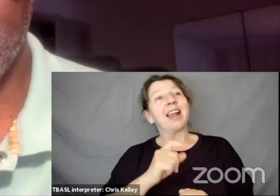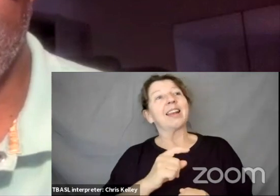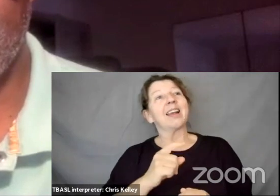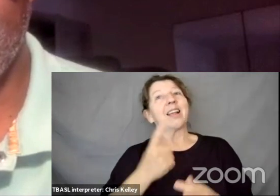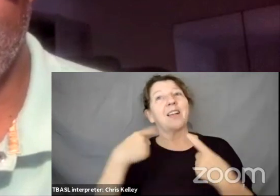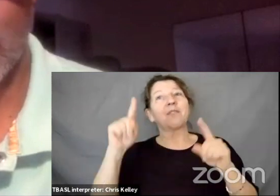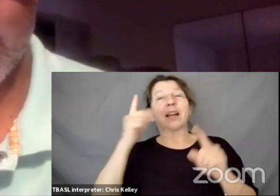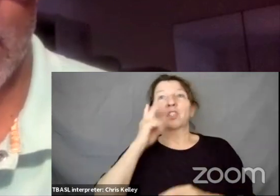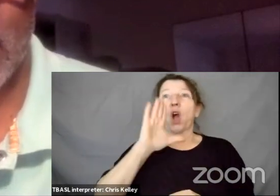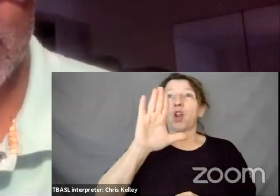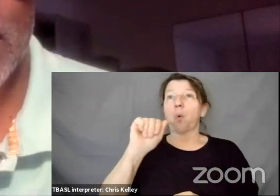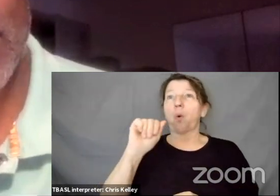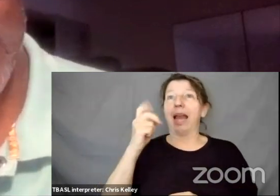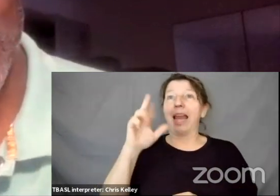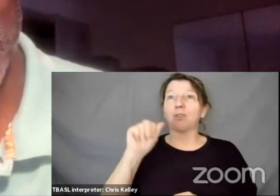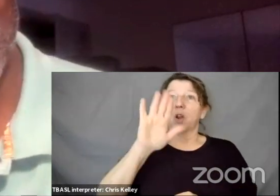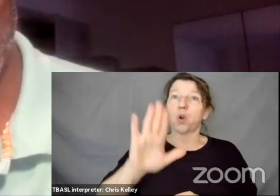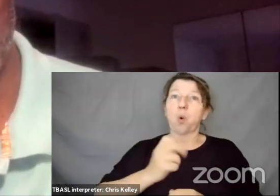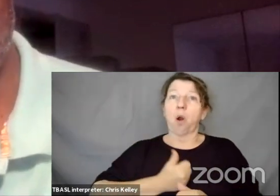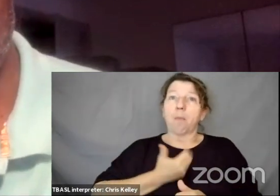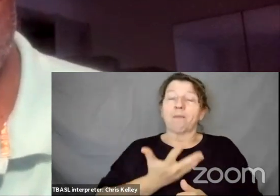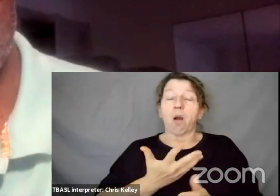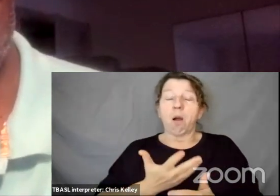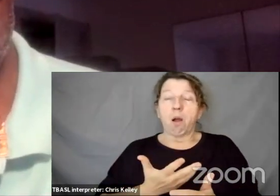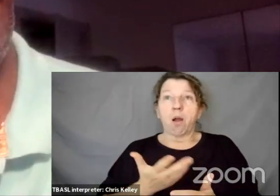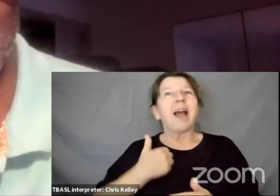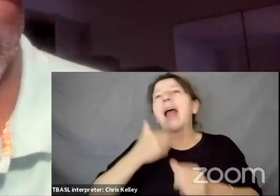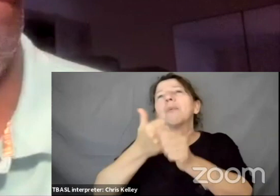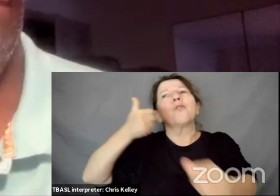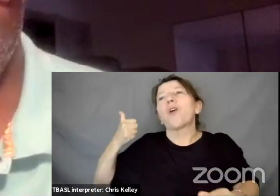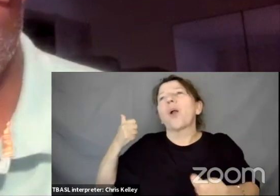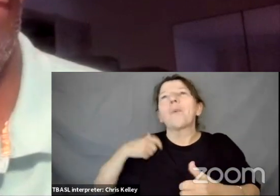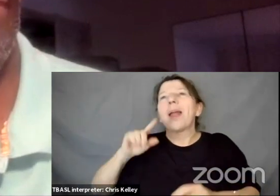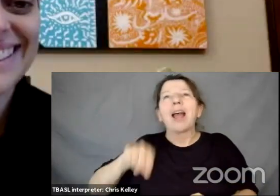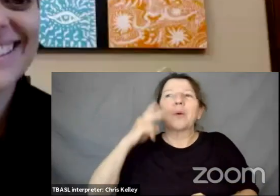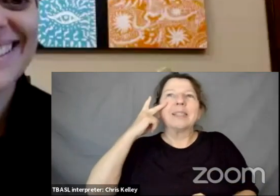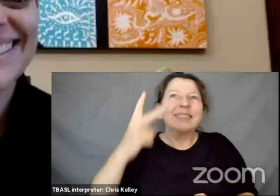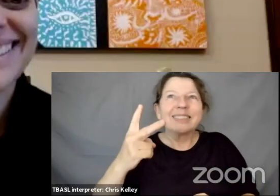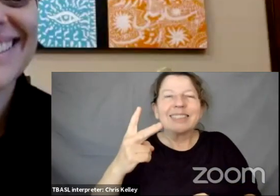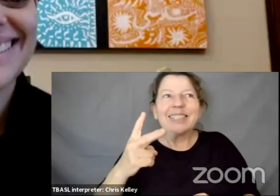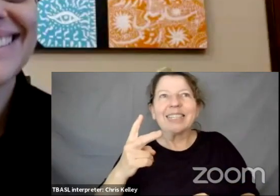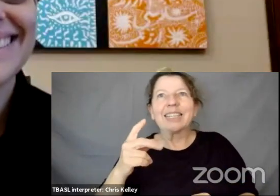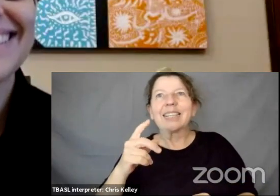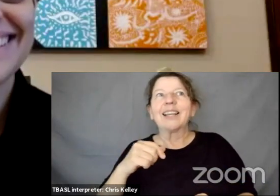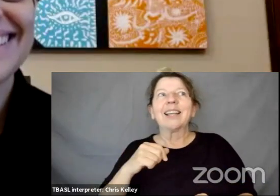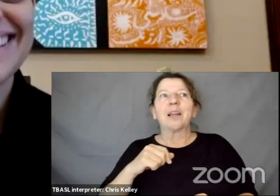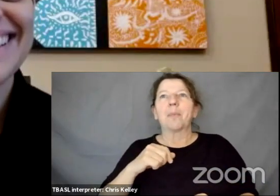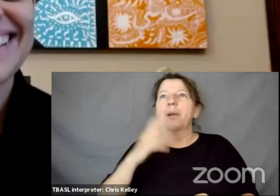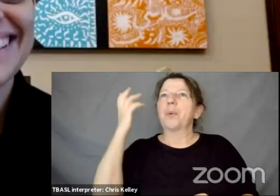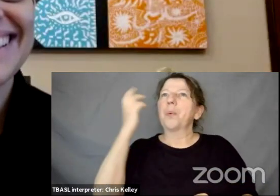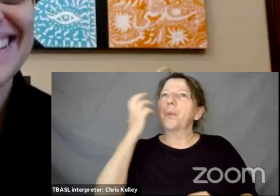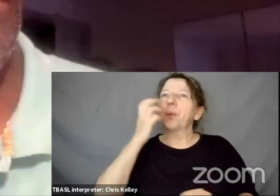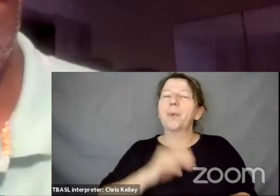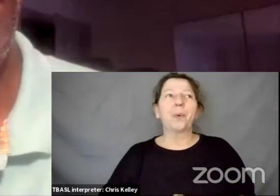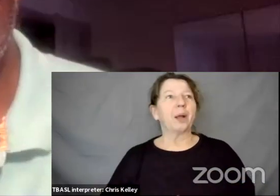And I got a chance to see your performance, Andrea, which was great. Because I was so far away, I was like craning my